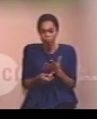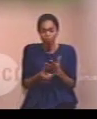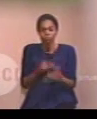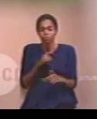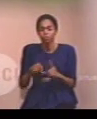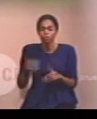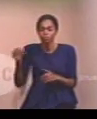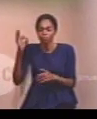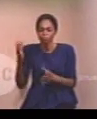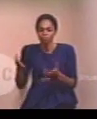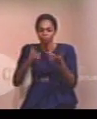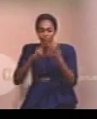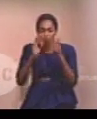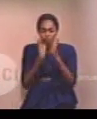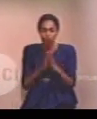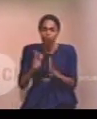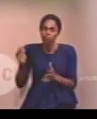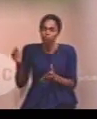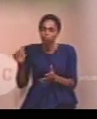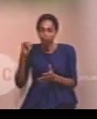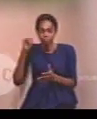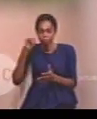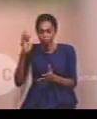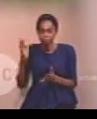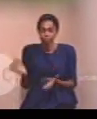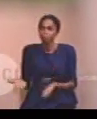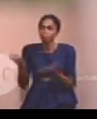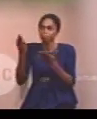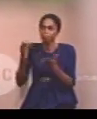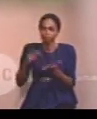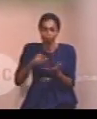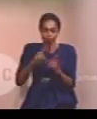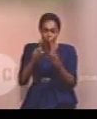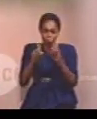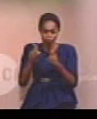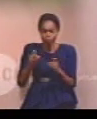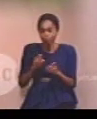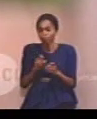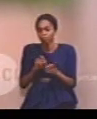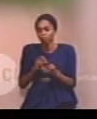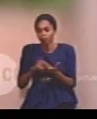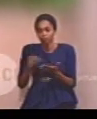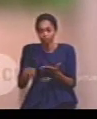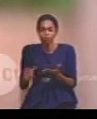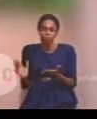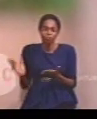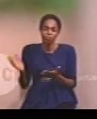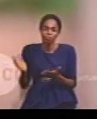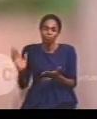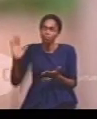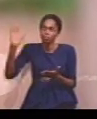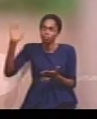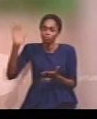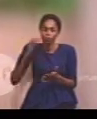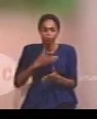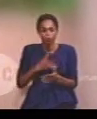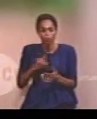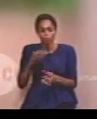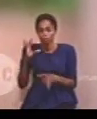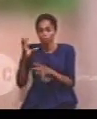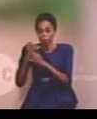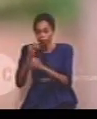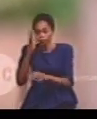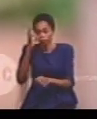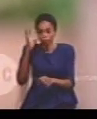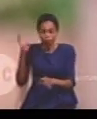up. By faith, I will claim it. So at the end of the program, February, that